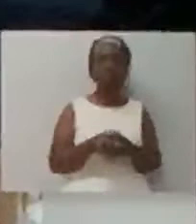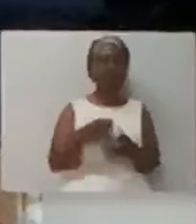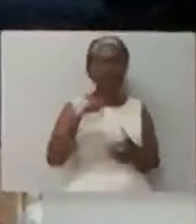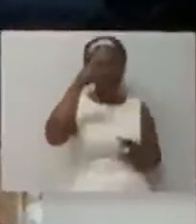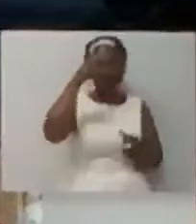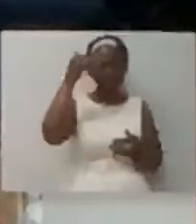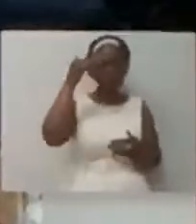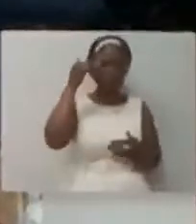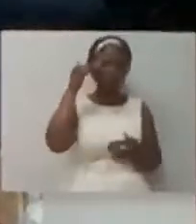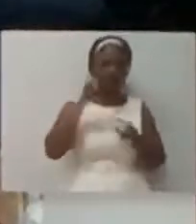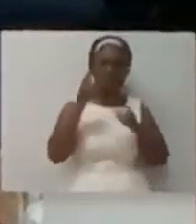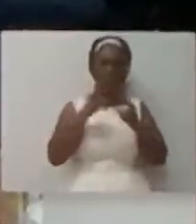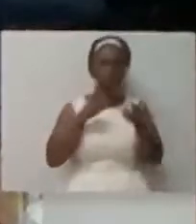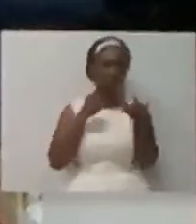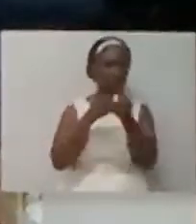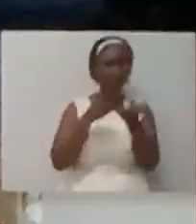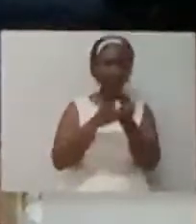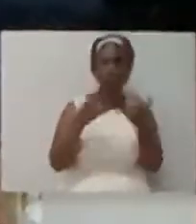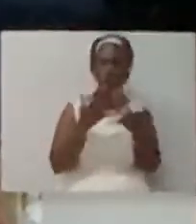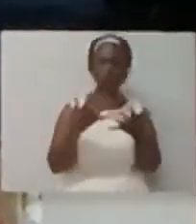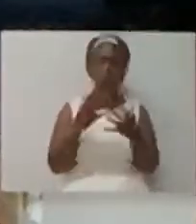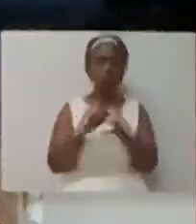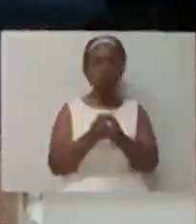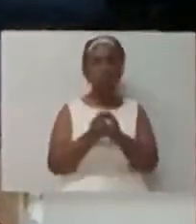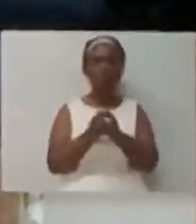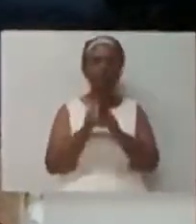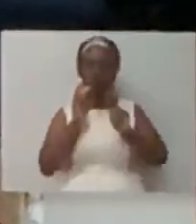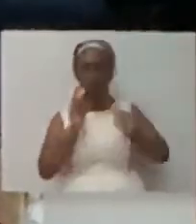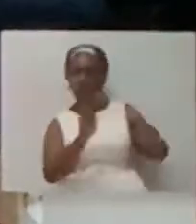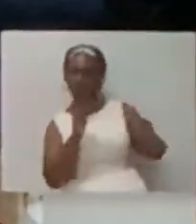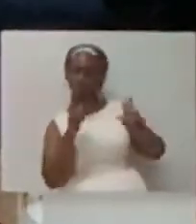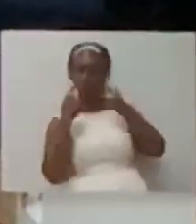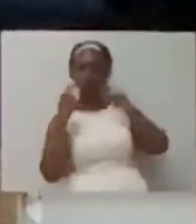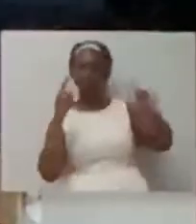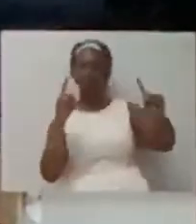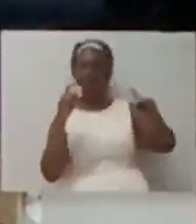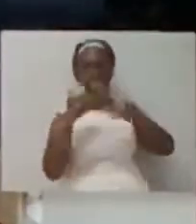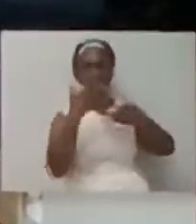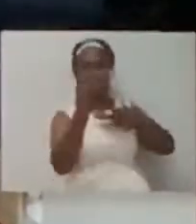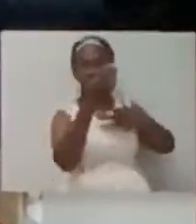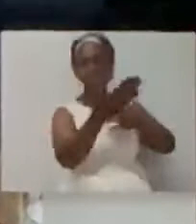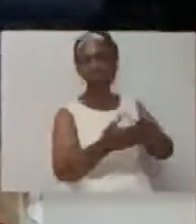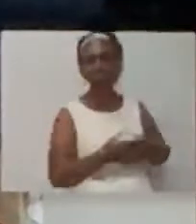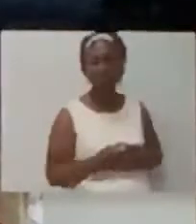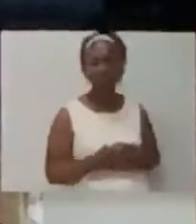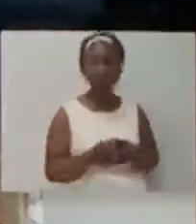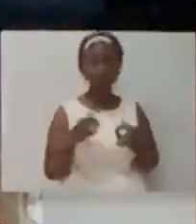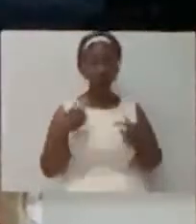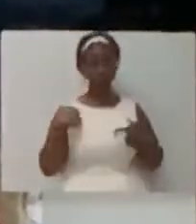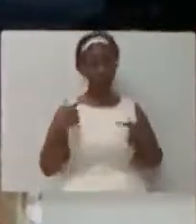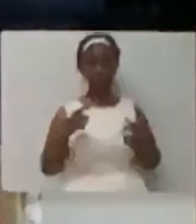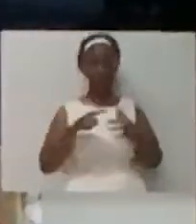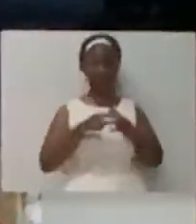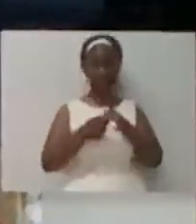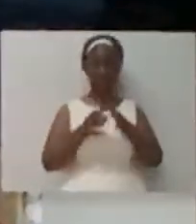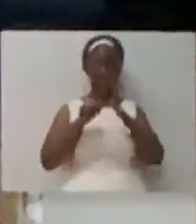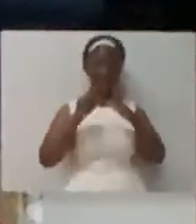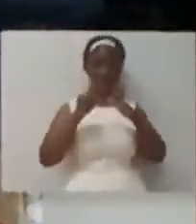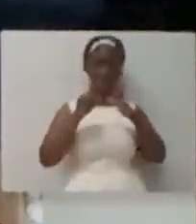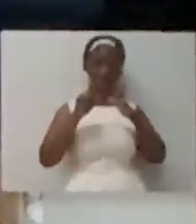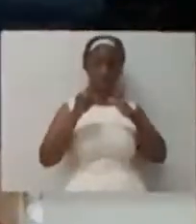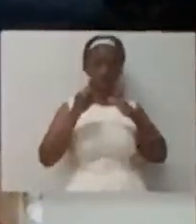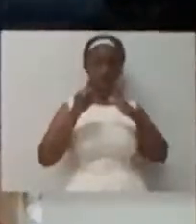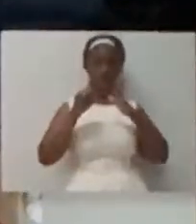as someone who will always be in your corner and cheering on your many life accomplishments in the days to come. Since I started with a